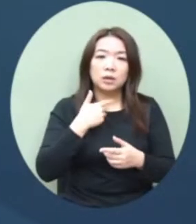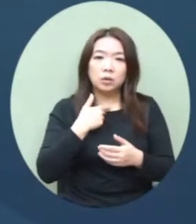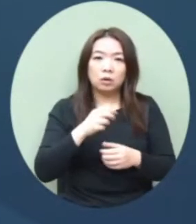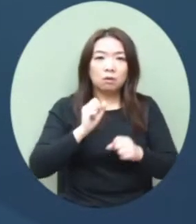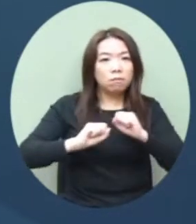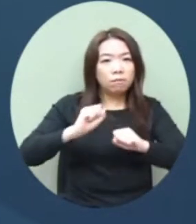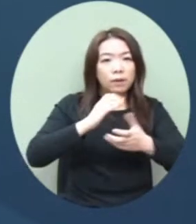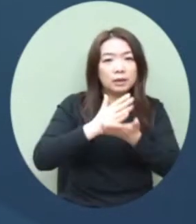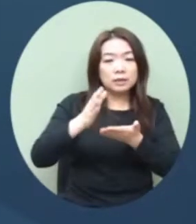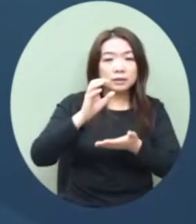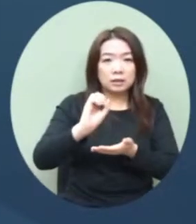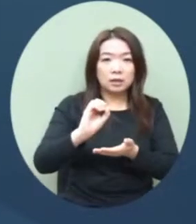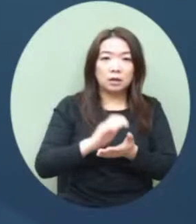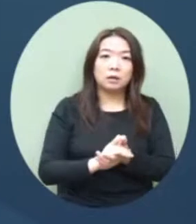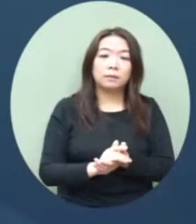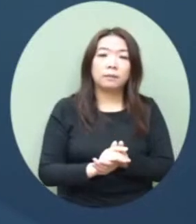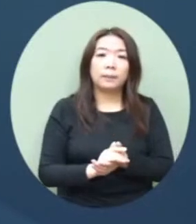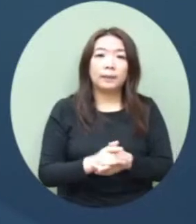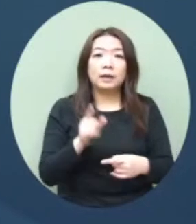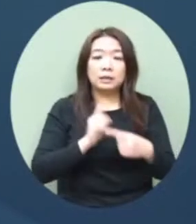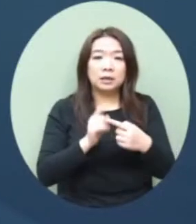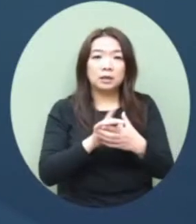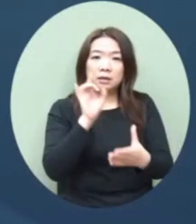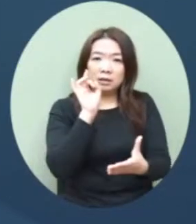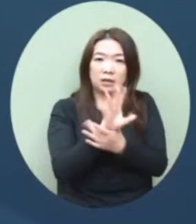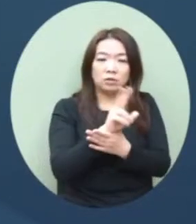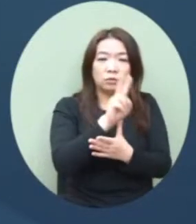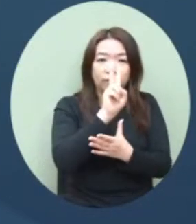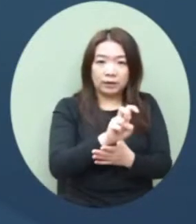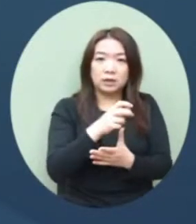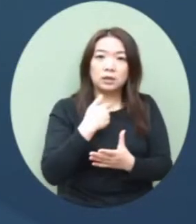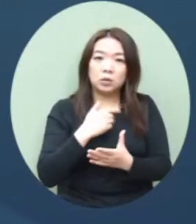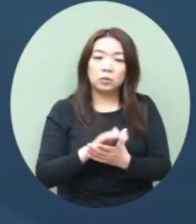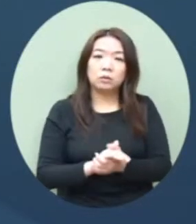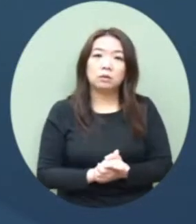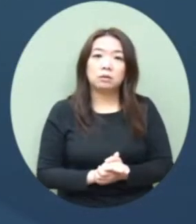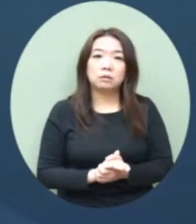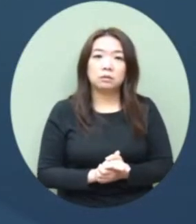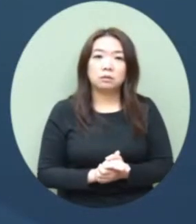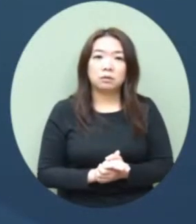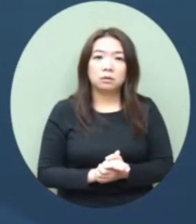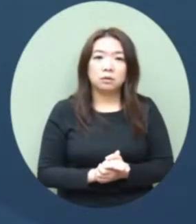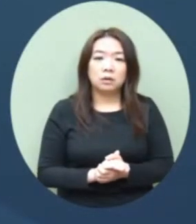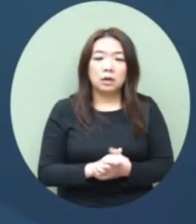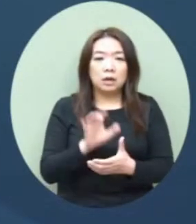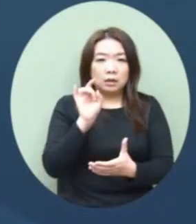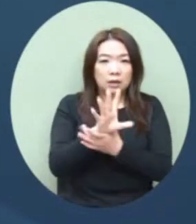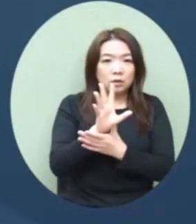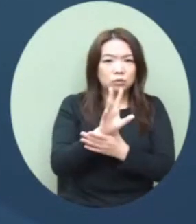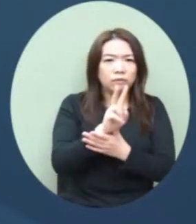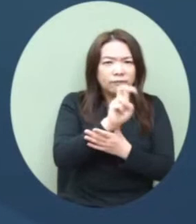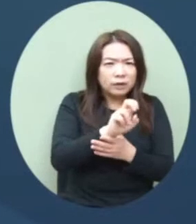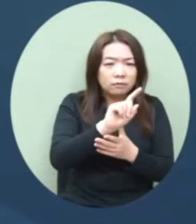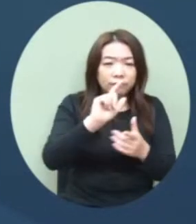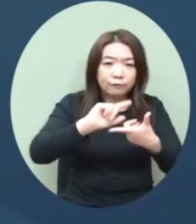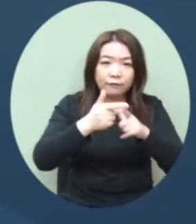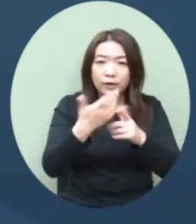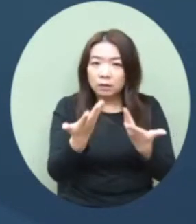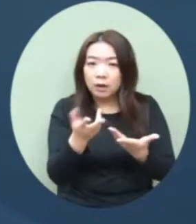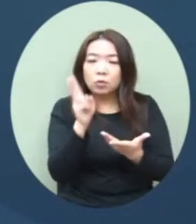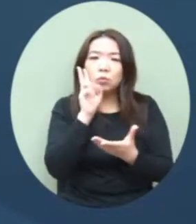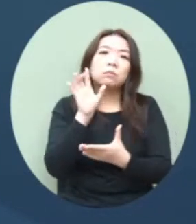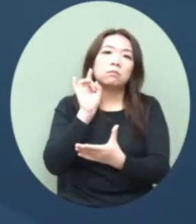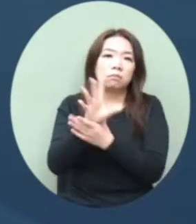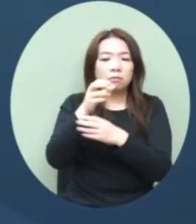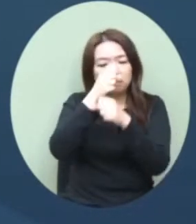contradictory. Now, if we continue to adopt dynamic zero infection policy, we have to achieve